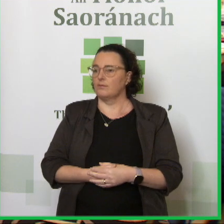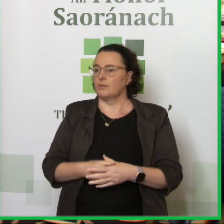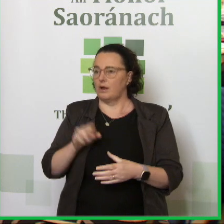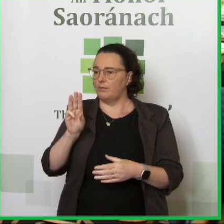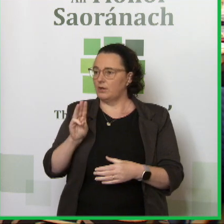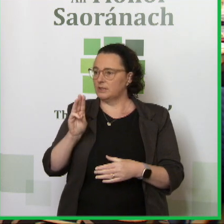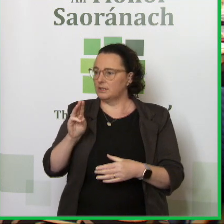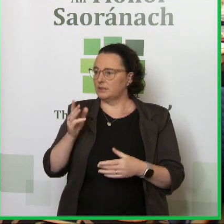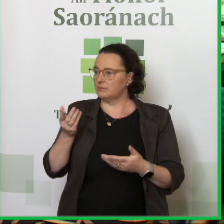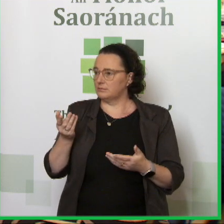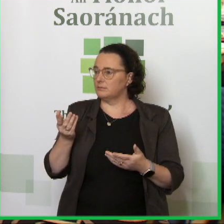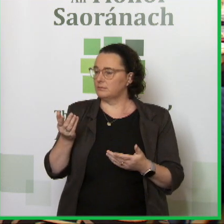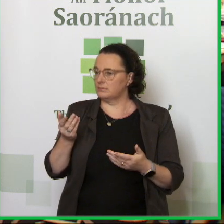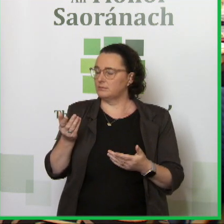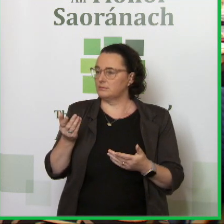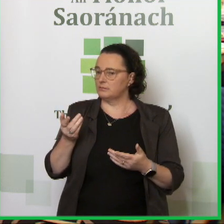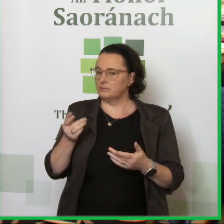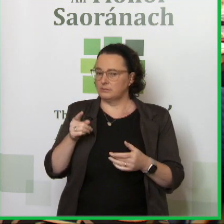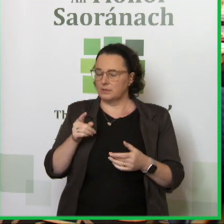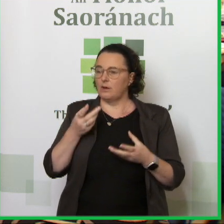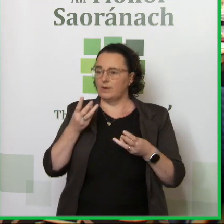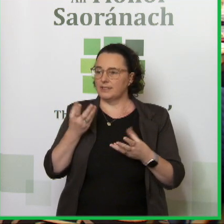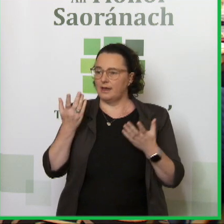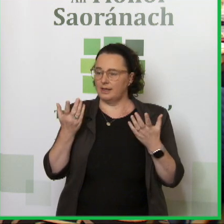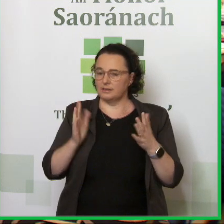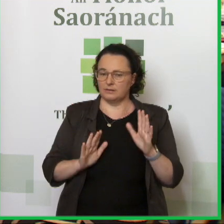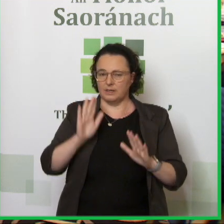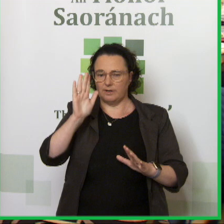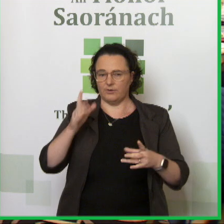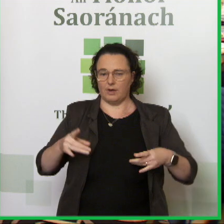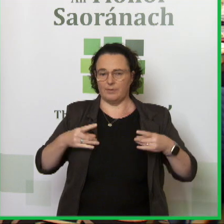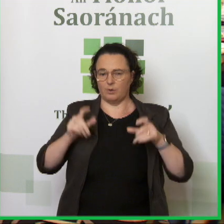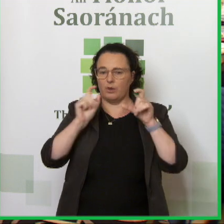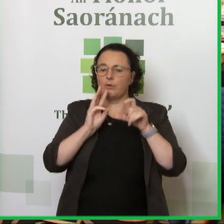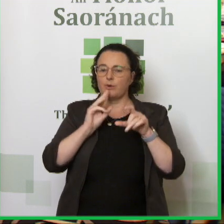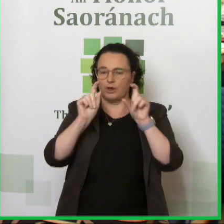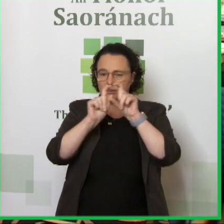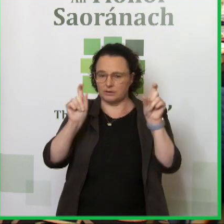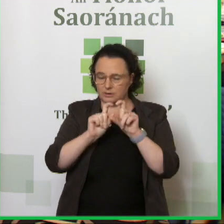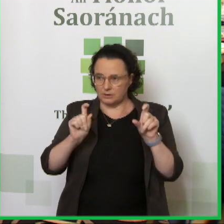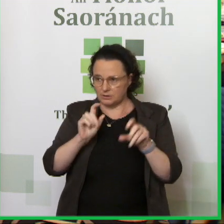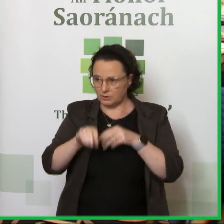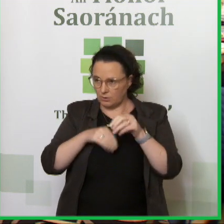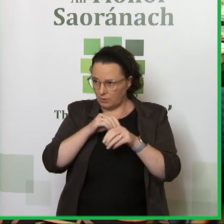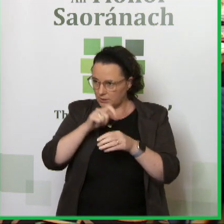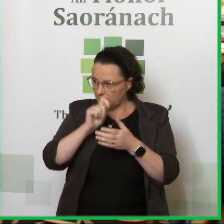you finalised your wording yet? Is it, show of hands if you're happy with the wording as it is to go to a ballot.